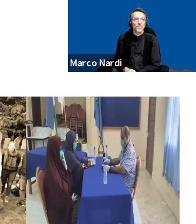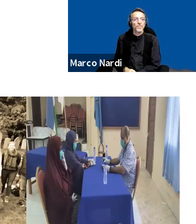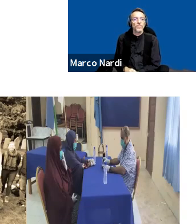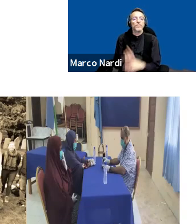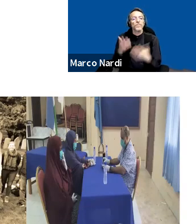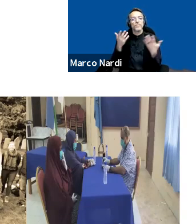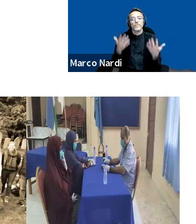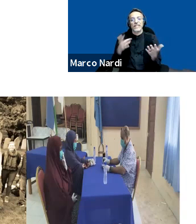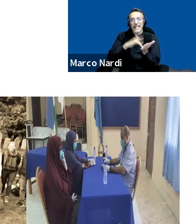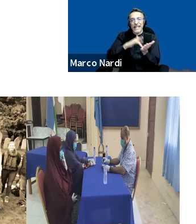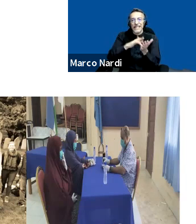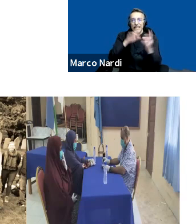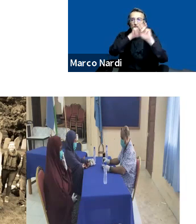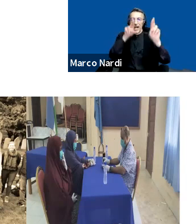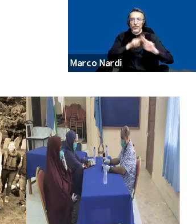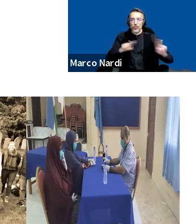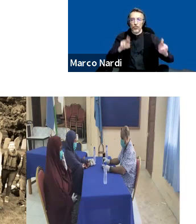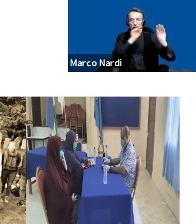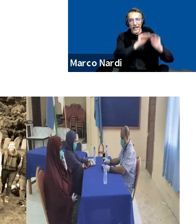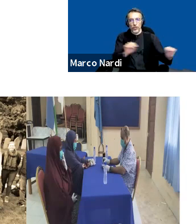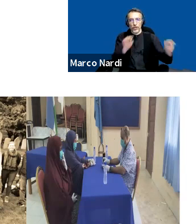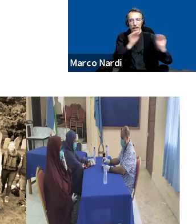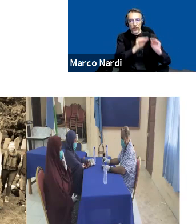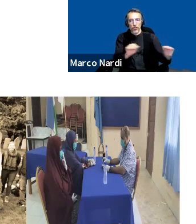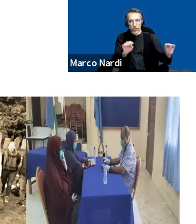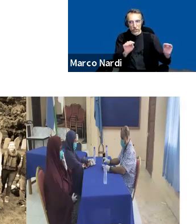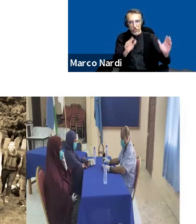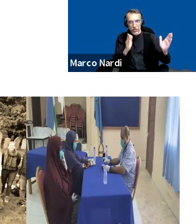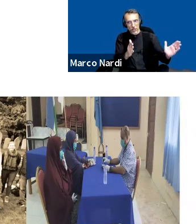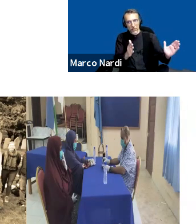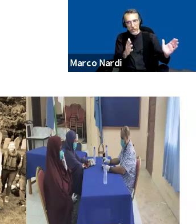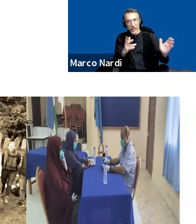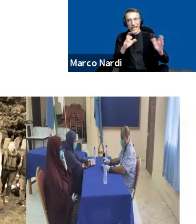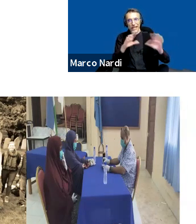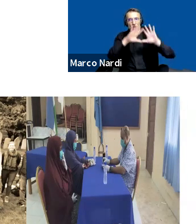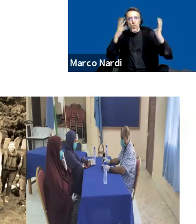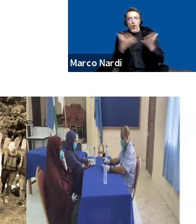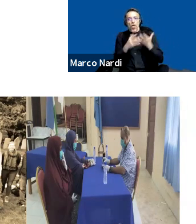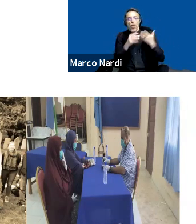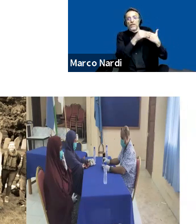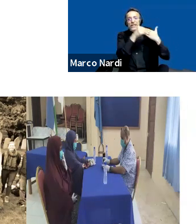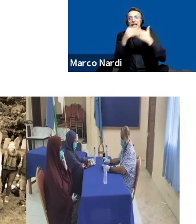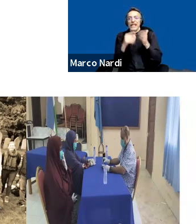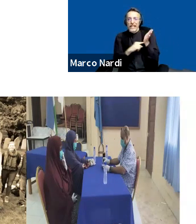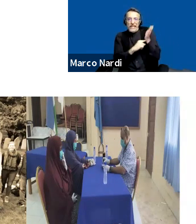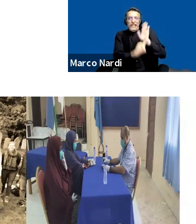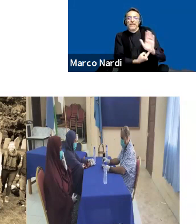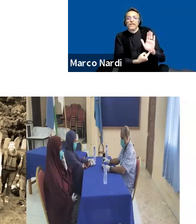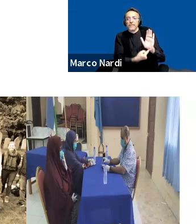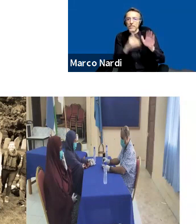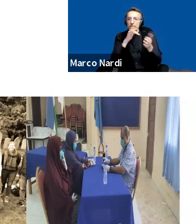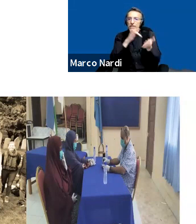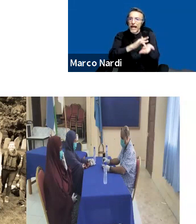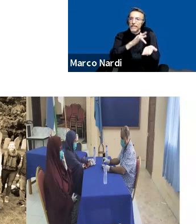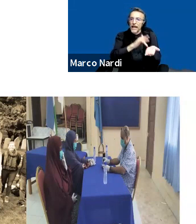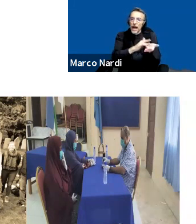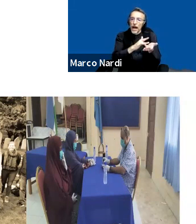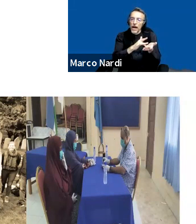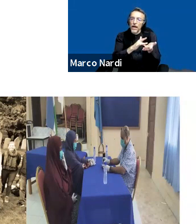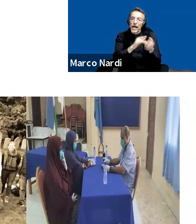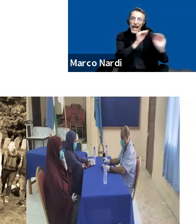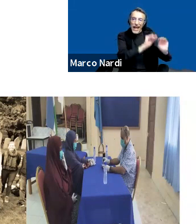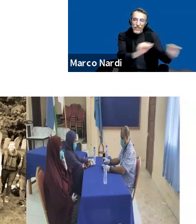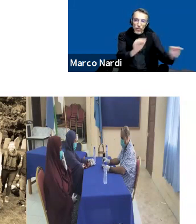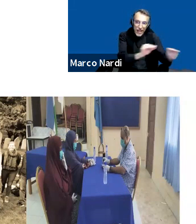So the Centre for International Education is a world-leading research centre exploring the relationship between education in the